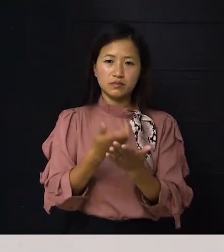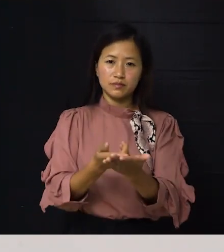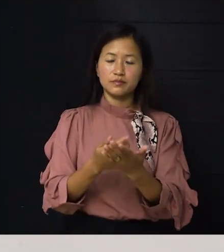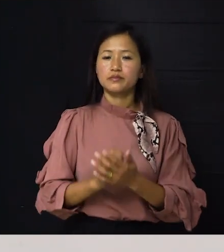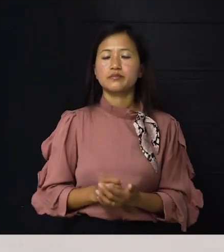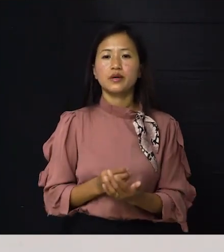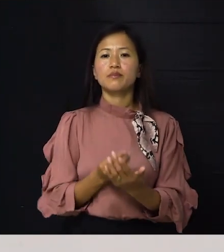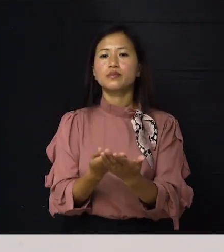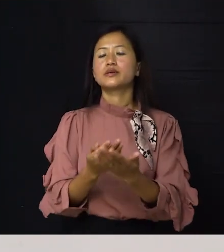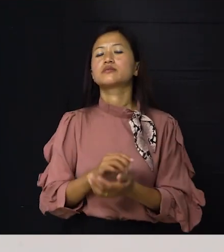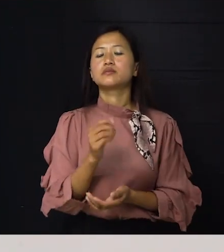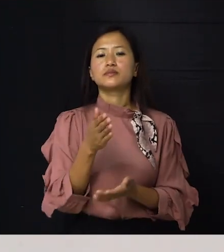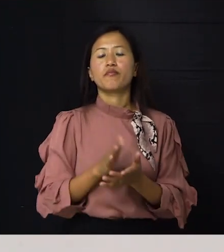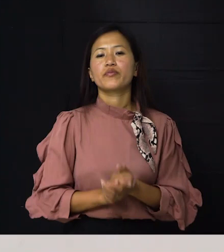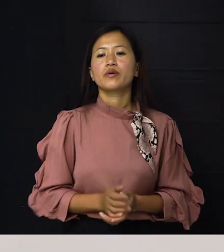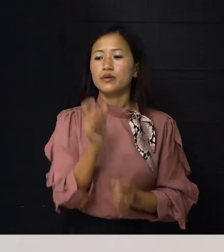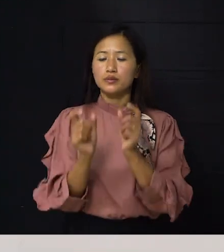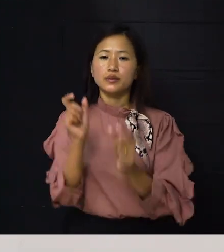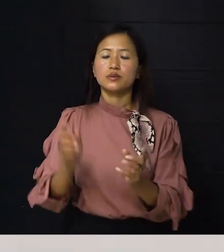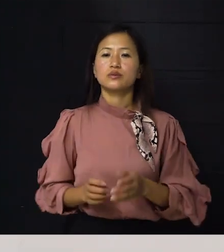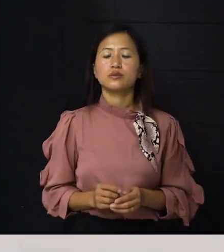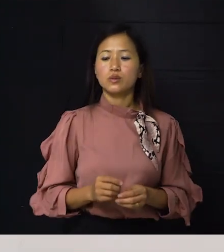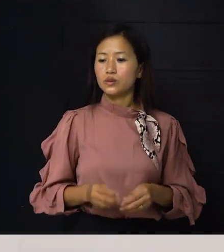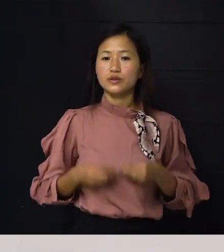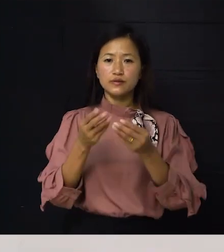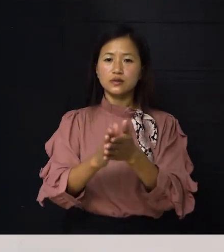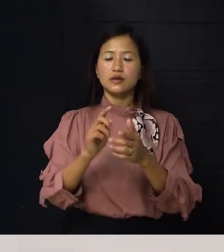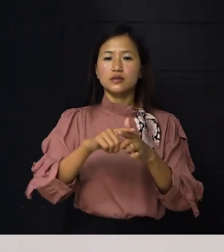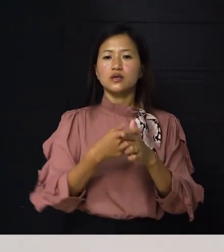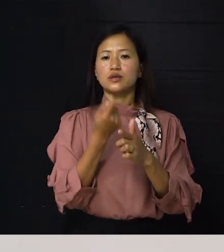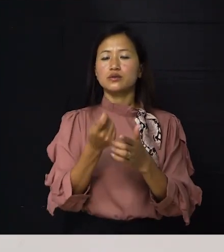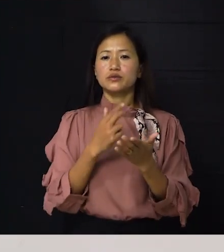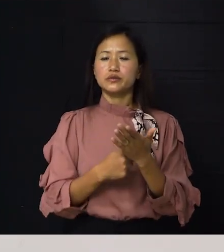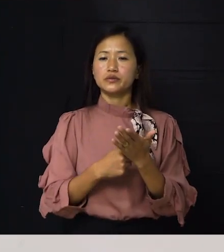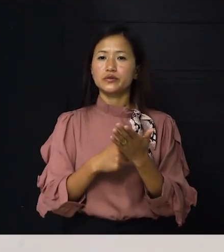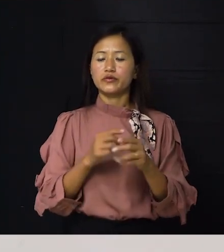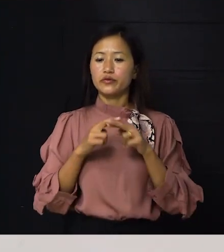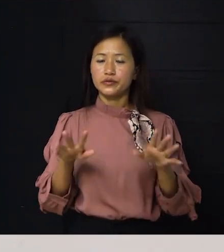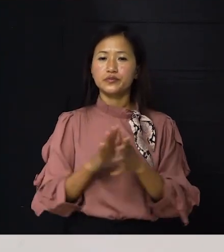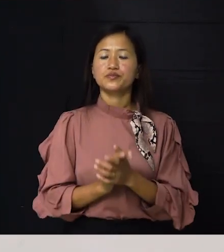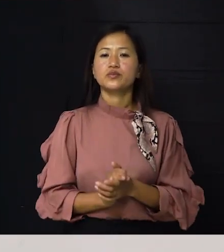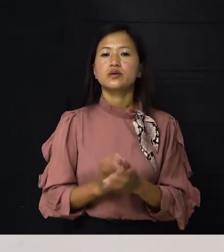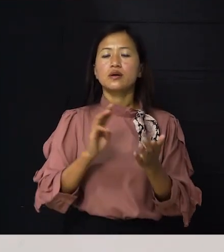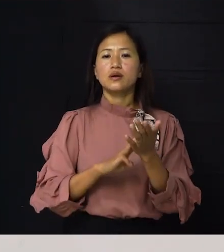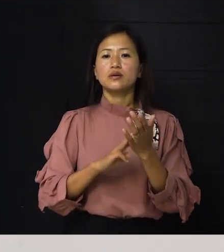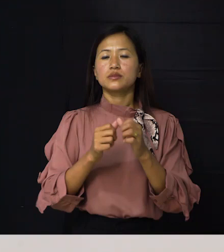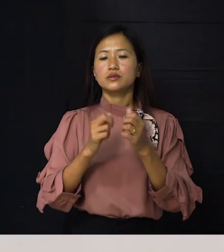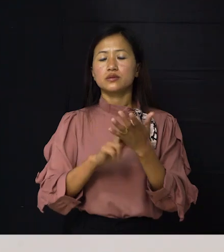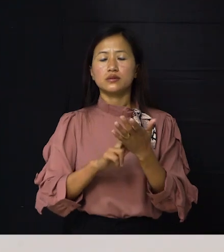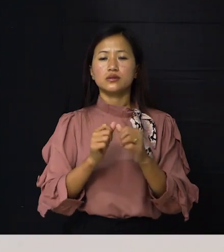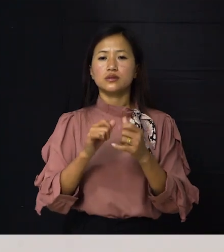judicial system, he made sure that people were given justice, right? And he also had mansabdars and mansabdari